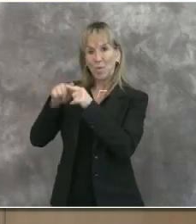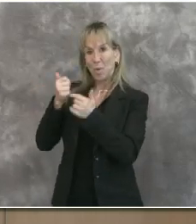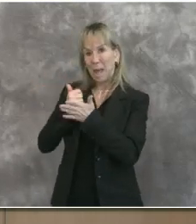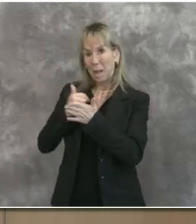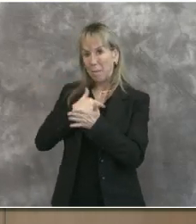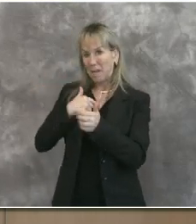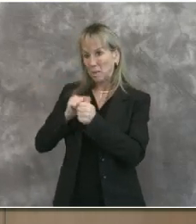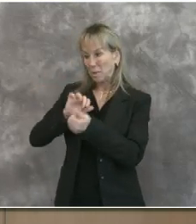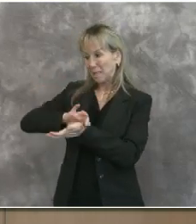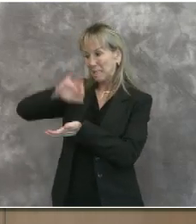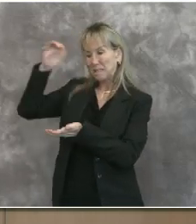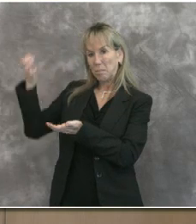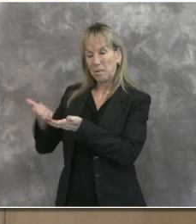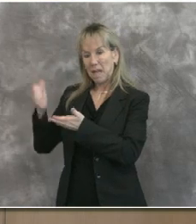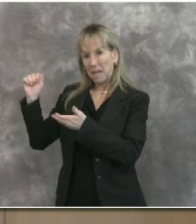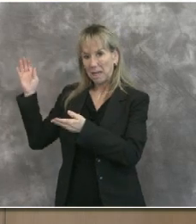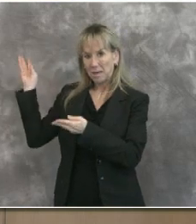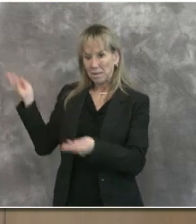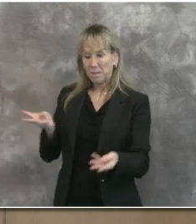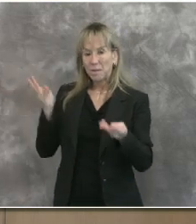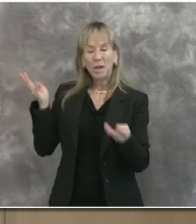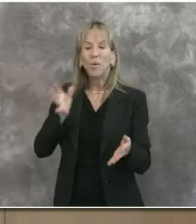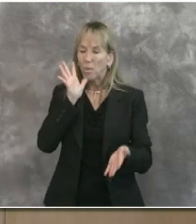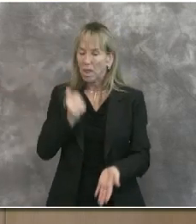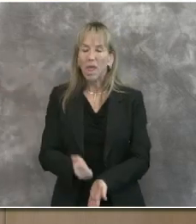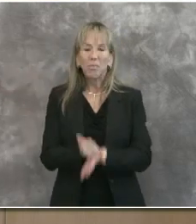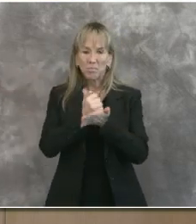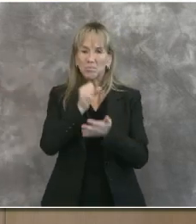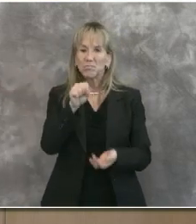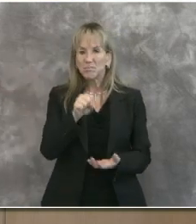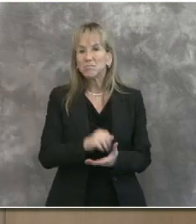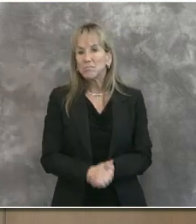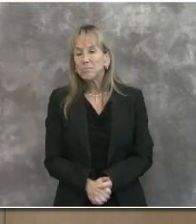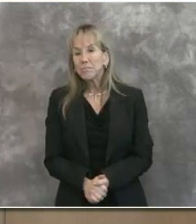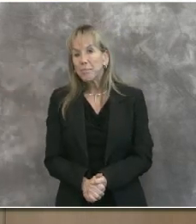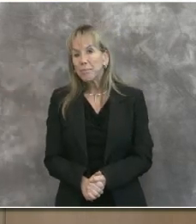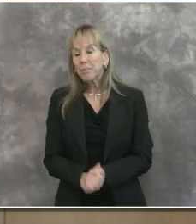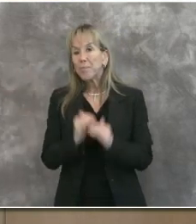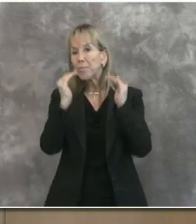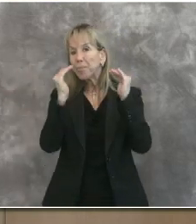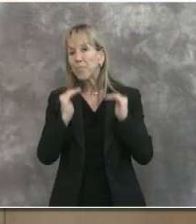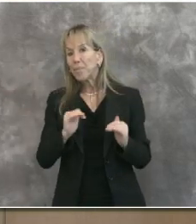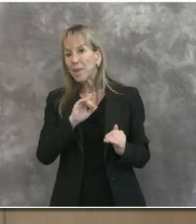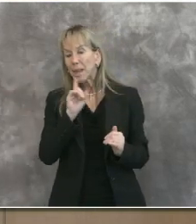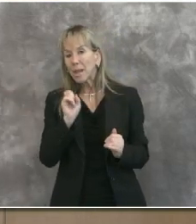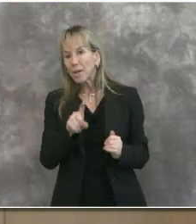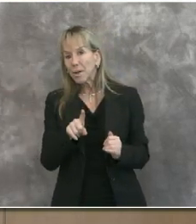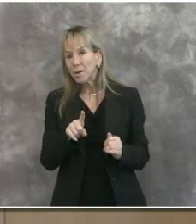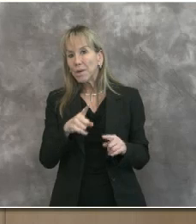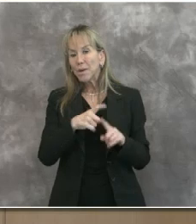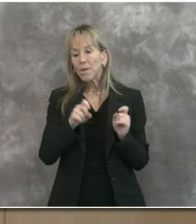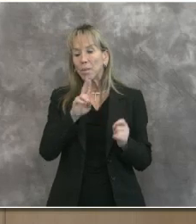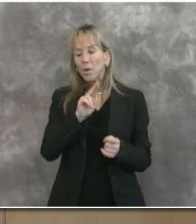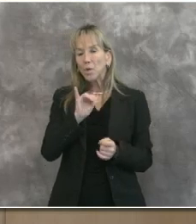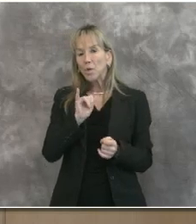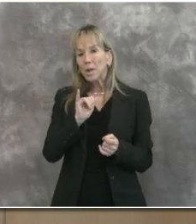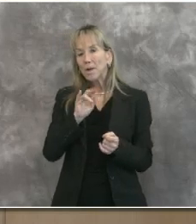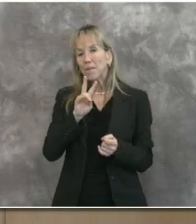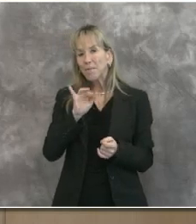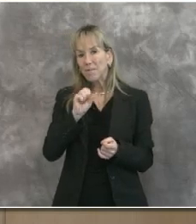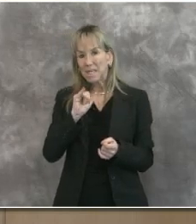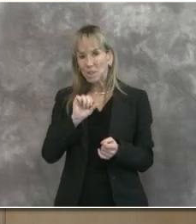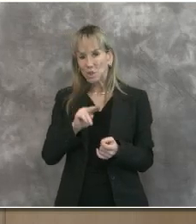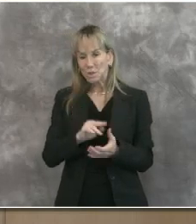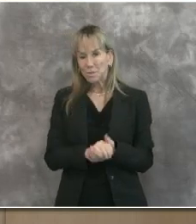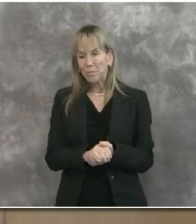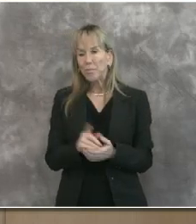chain is going to be extremely helpful. Okay, and this next question is from Guillermo Mendez from Univision. There's a